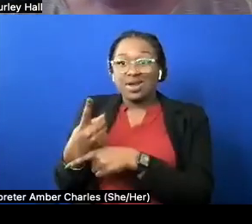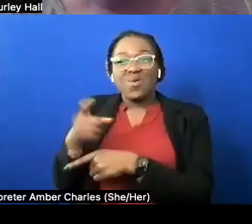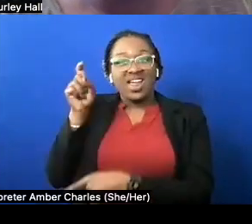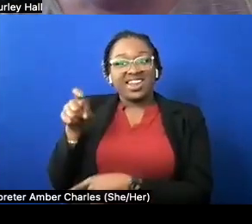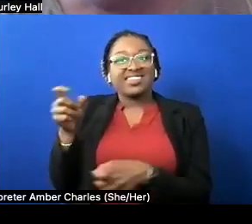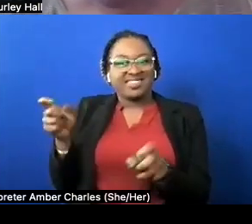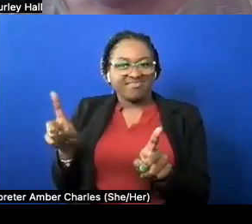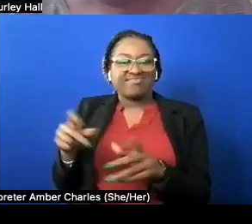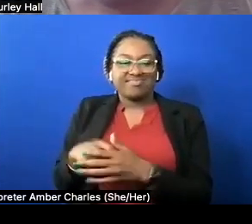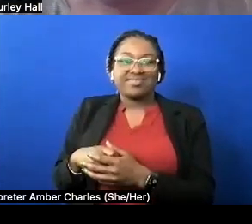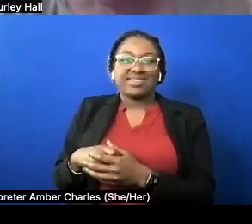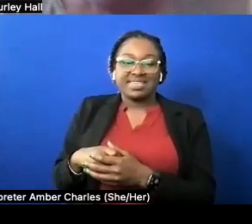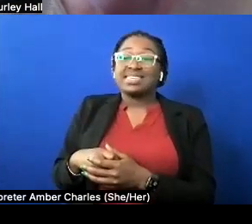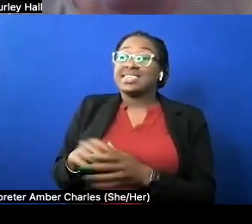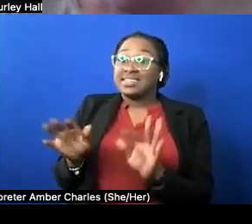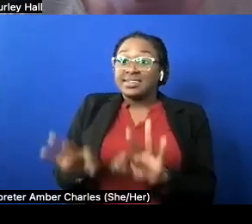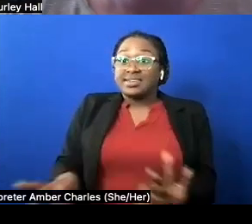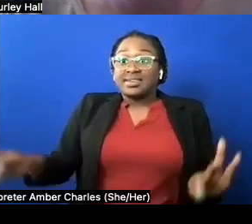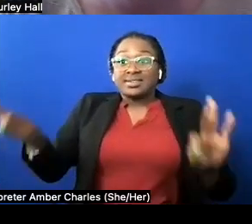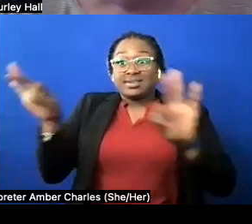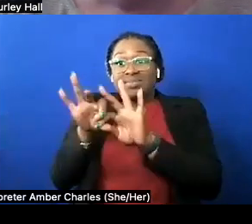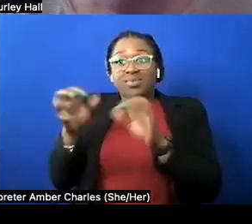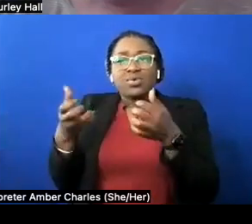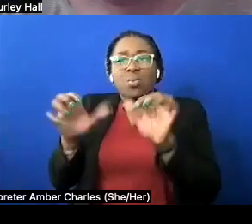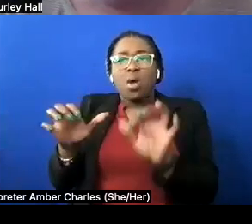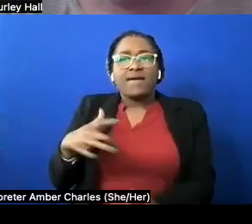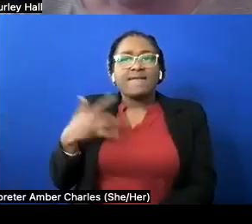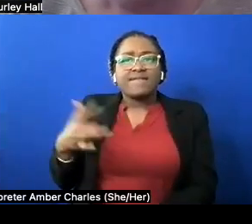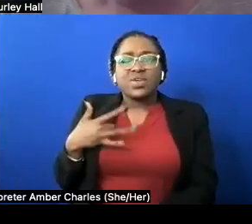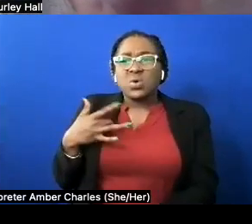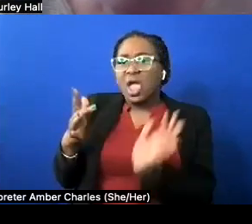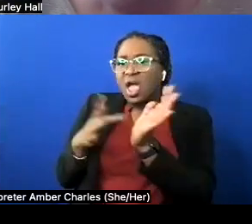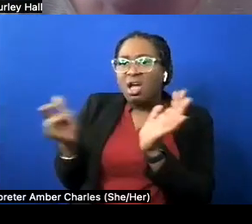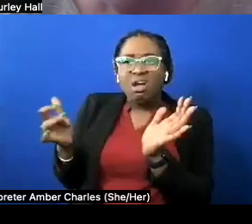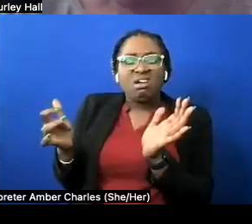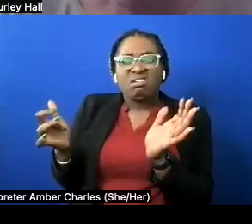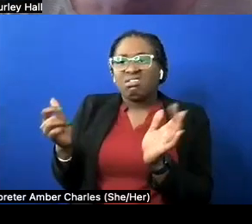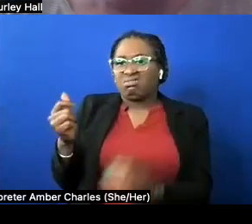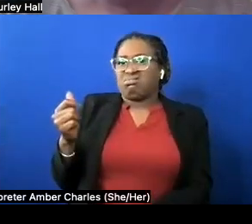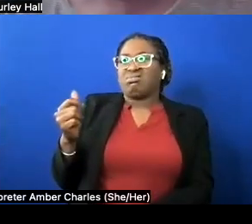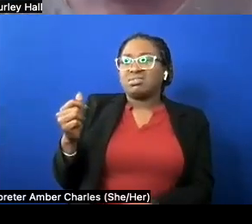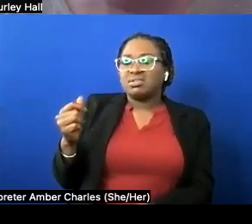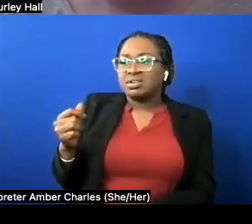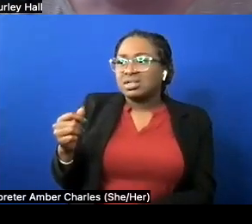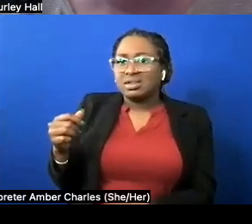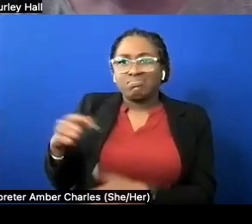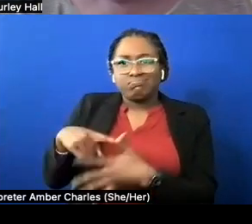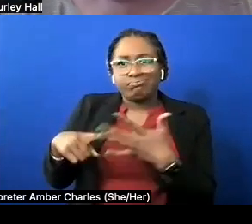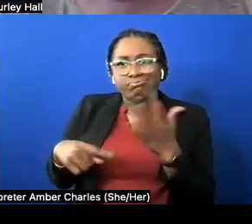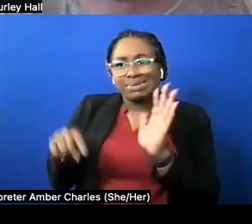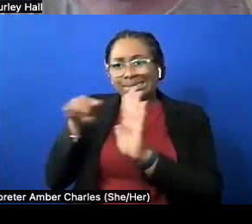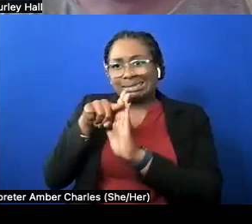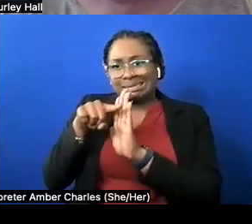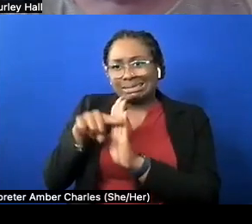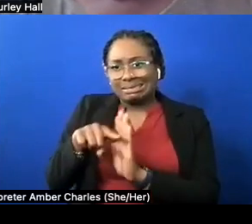it is absolutely essential because we don't want to be out here feeling exploited and extracted from and reamed and all those kind of things,